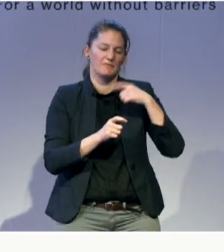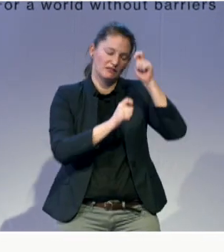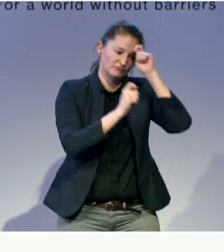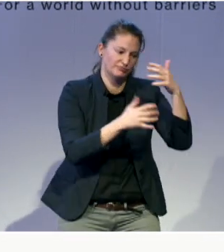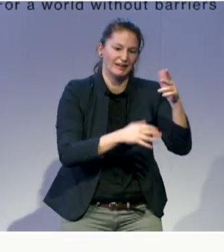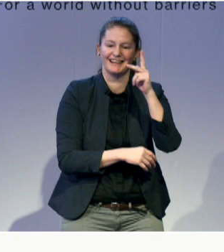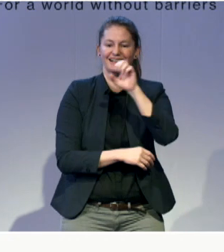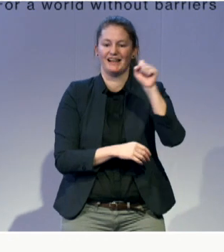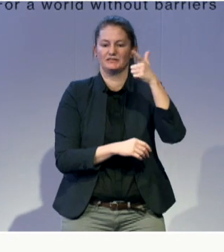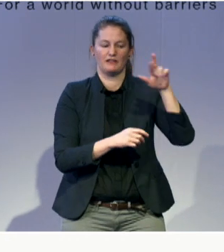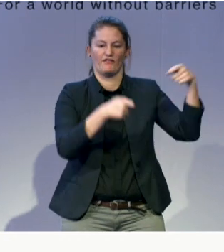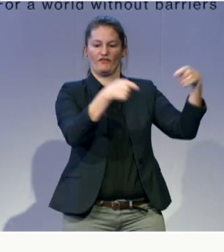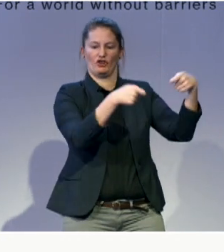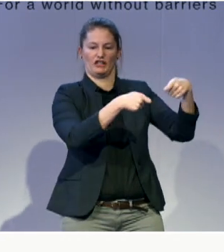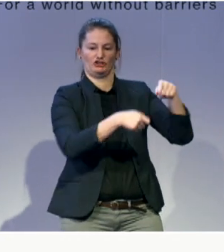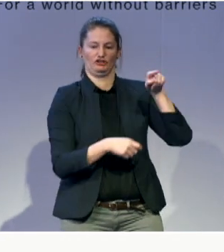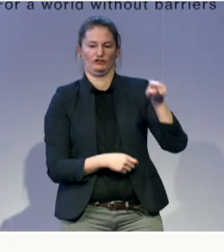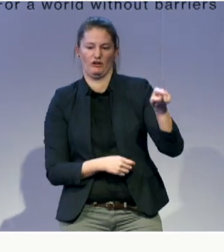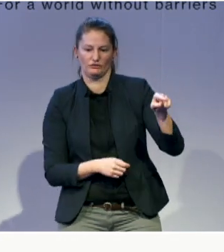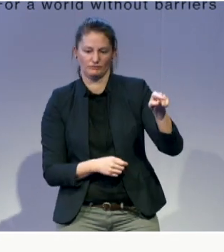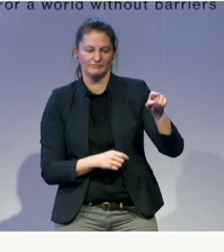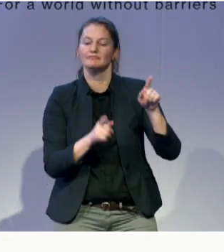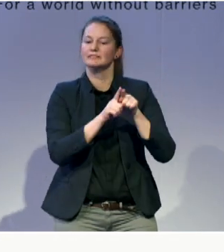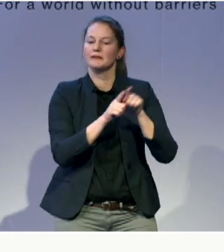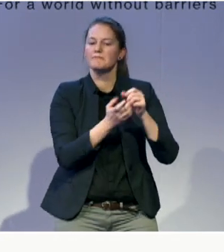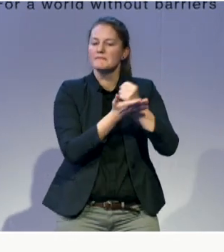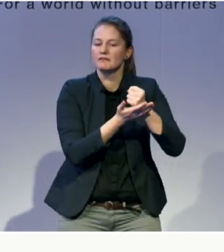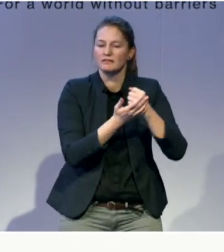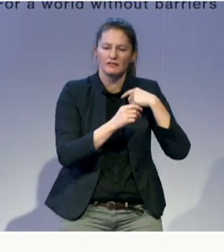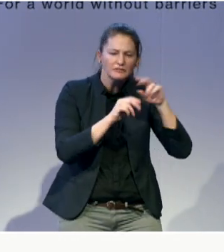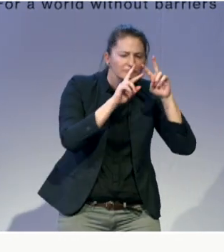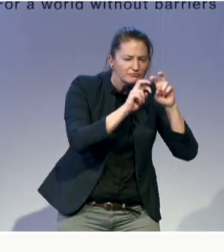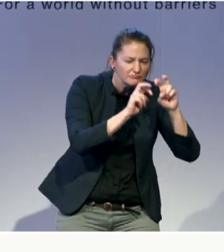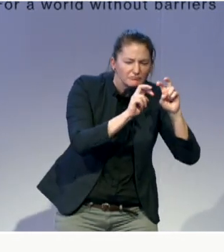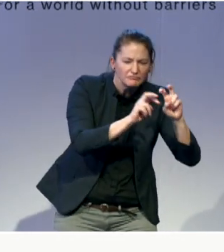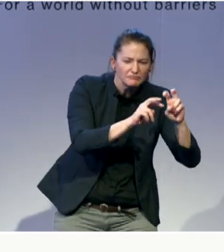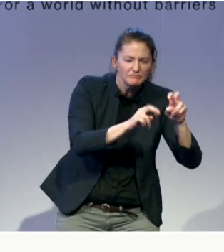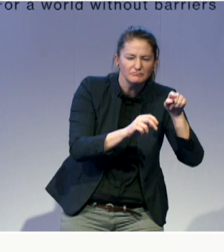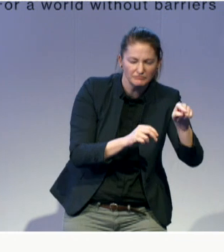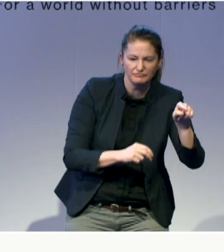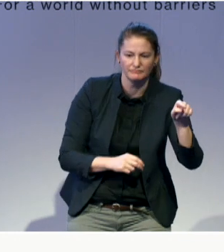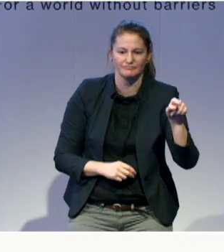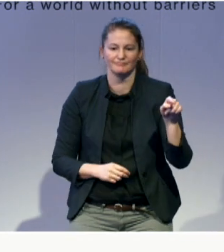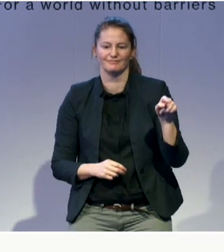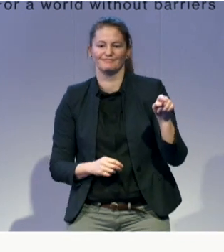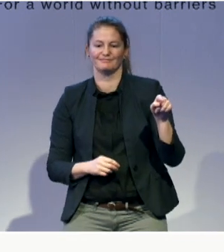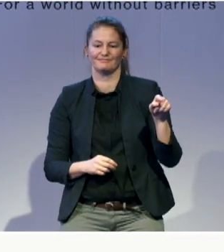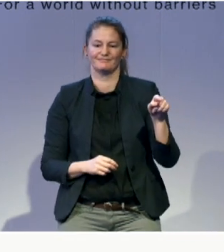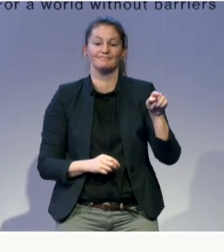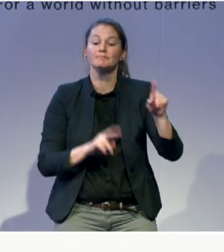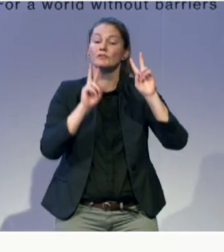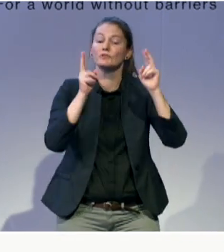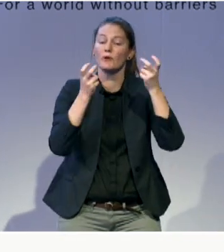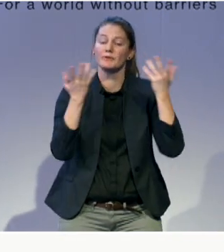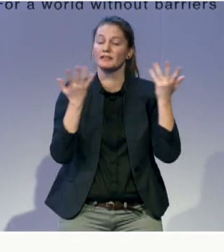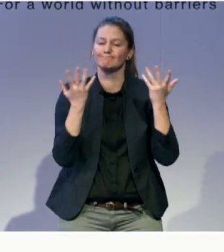research. Exoskeletons, some of you have heard, it's one of our little things that my father devised with NASA 45